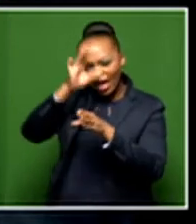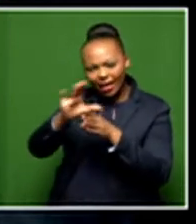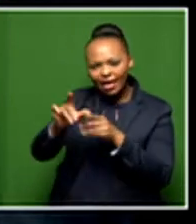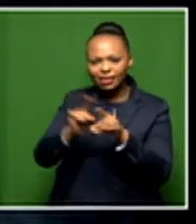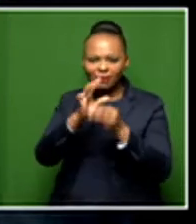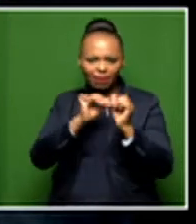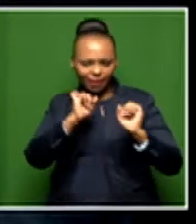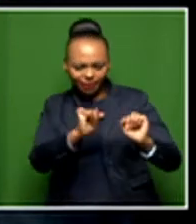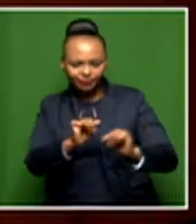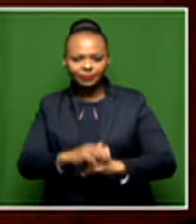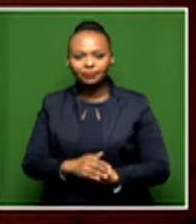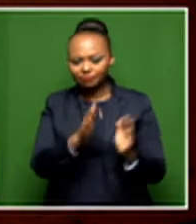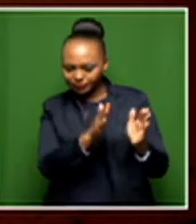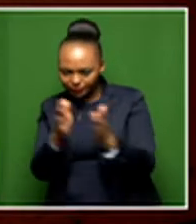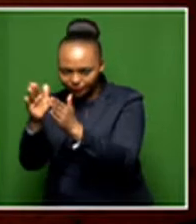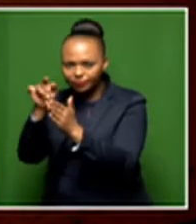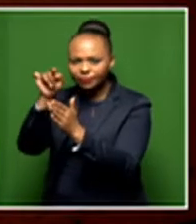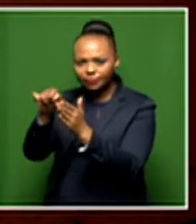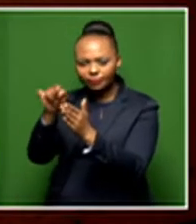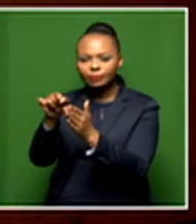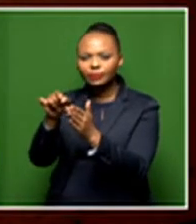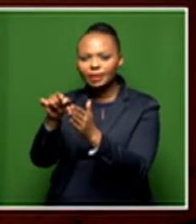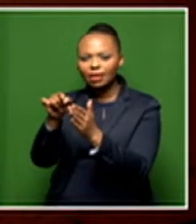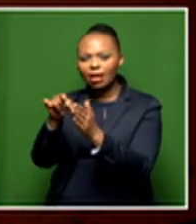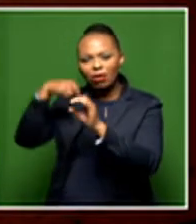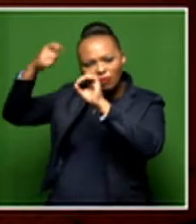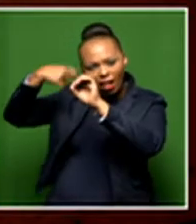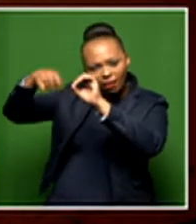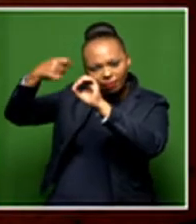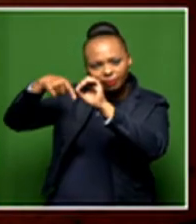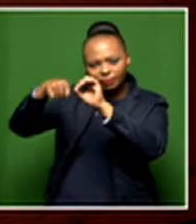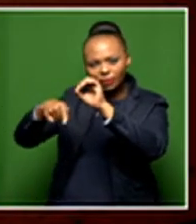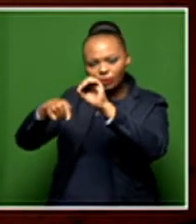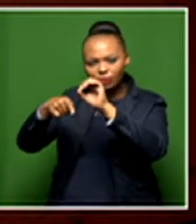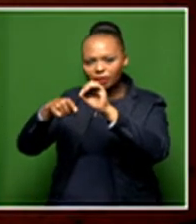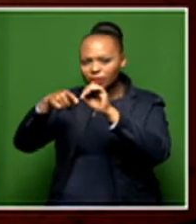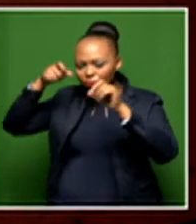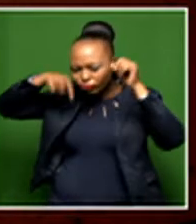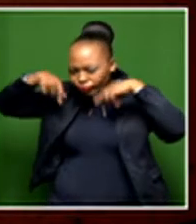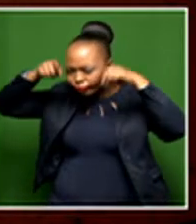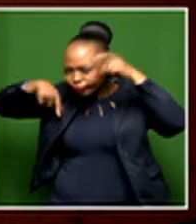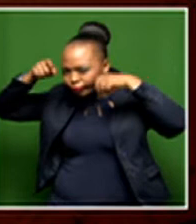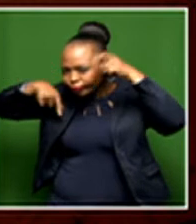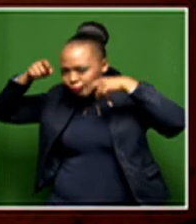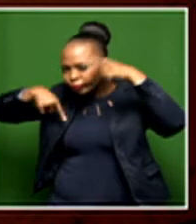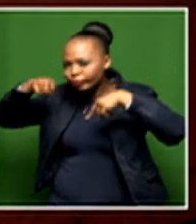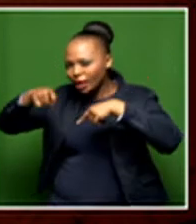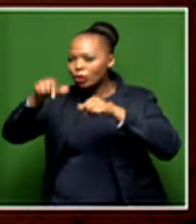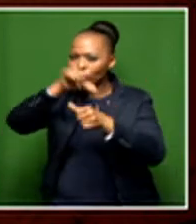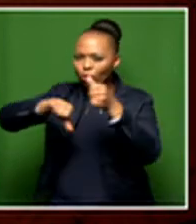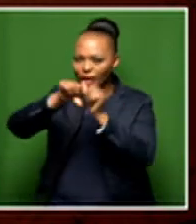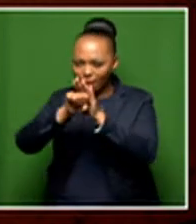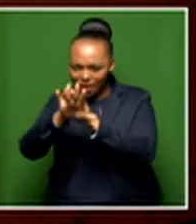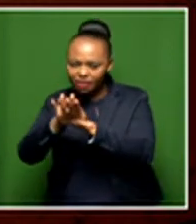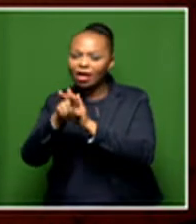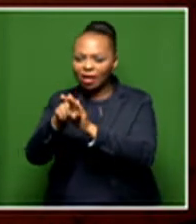up into the very present time, we have films such as Sweat, which focus on social media. And social media obviously has become such